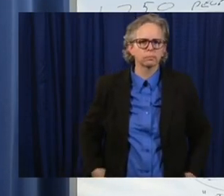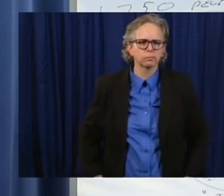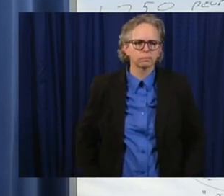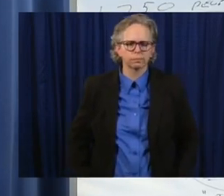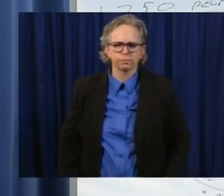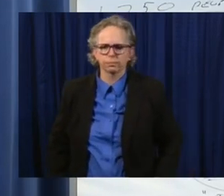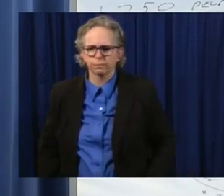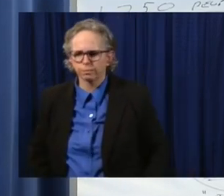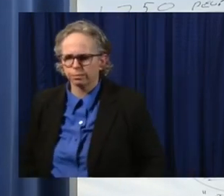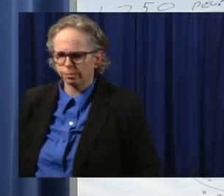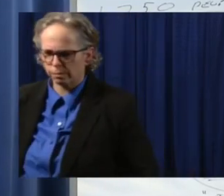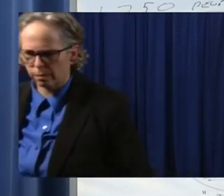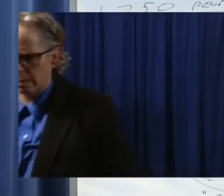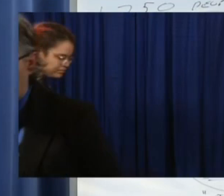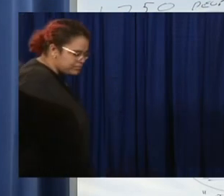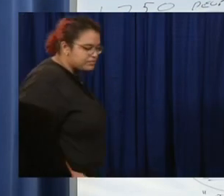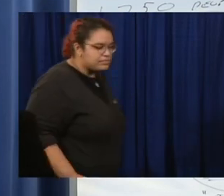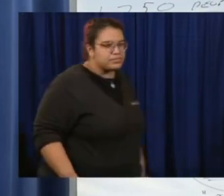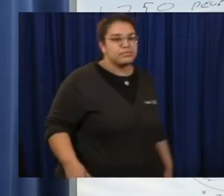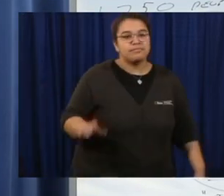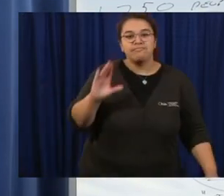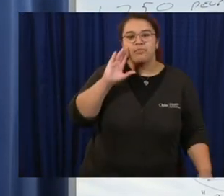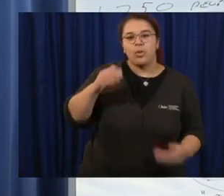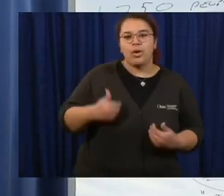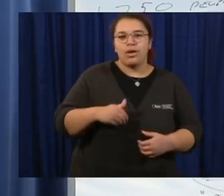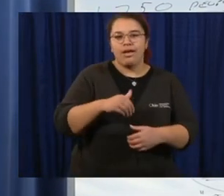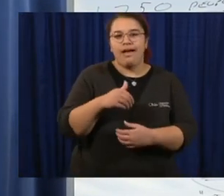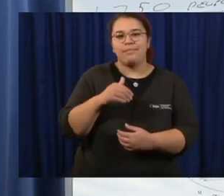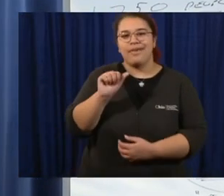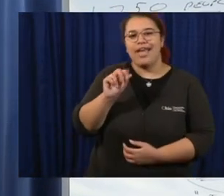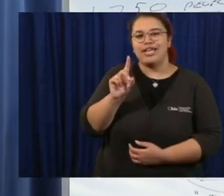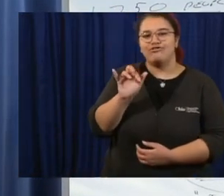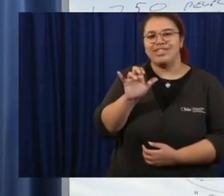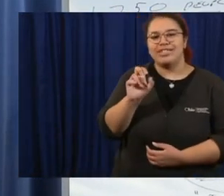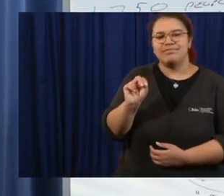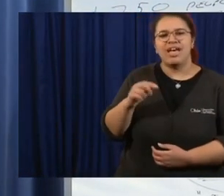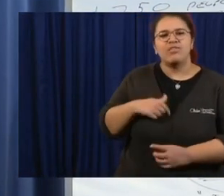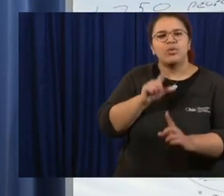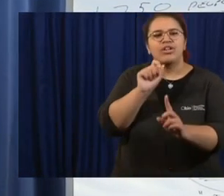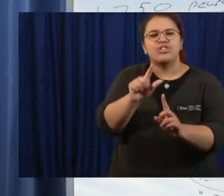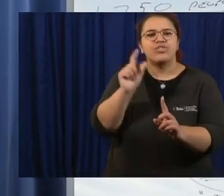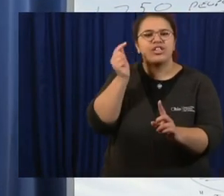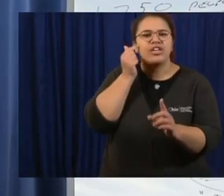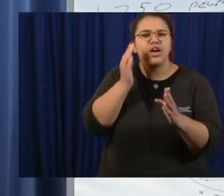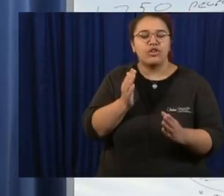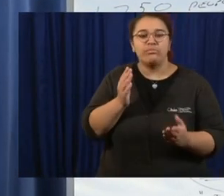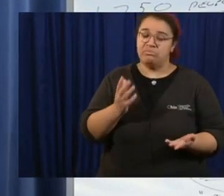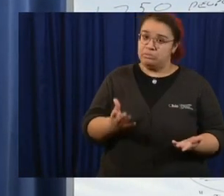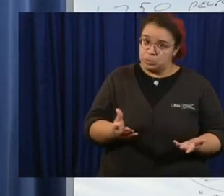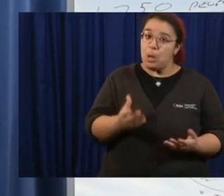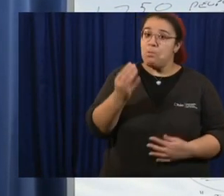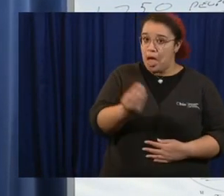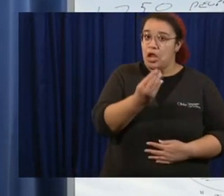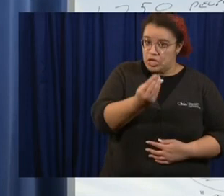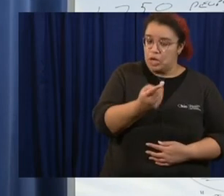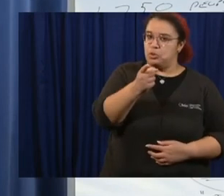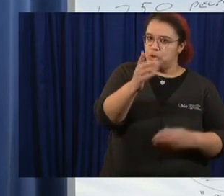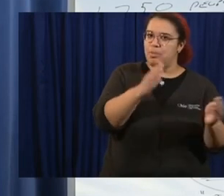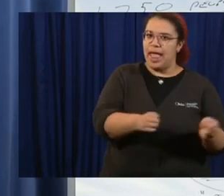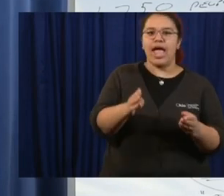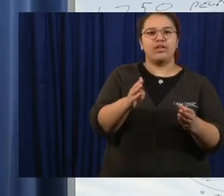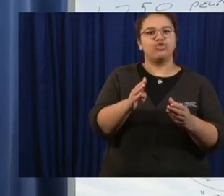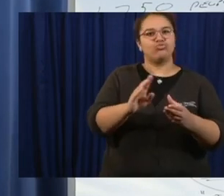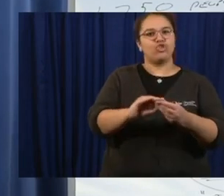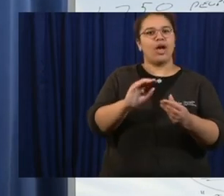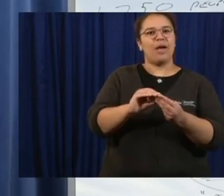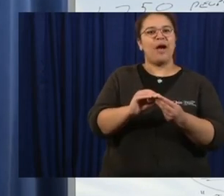Adrienne Robbins, NBC4, and my question's for the governor. I understand that the plan is coming on Monday to reopen, and a lot of work has gone